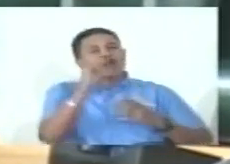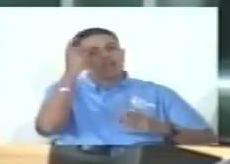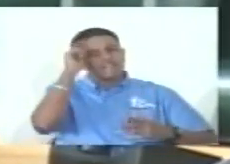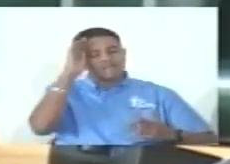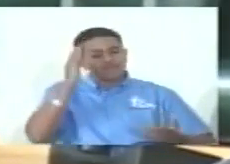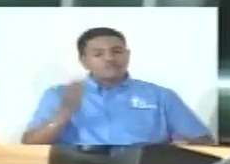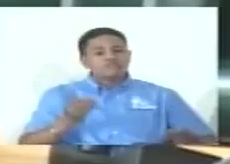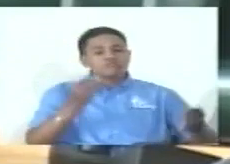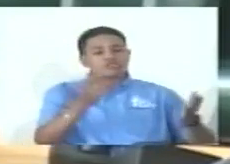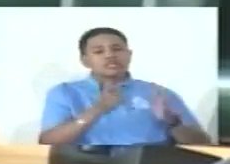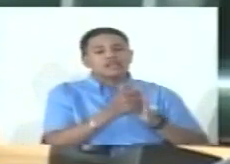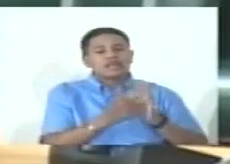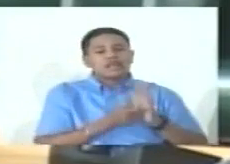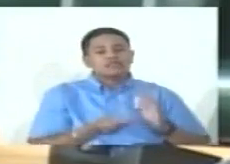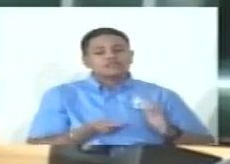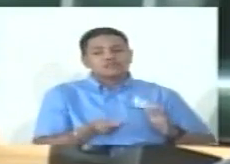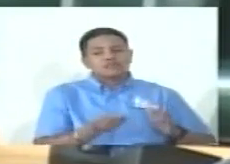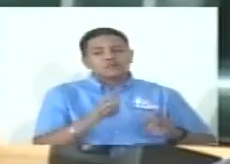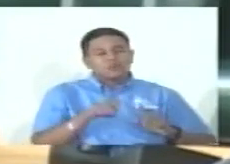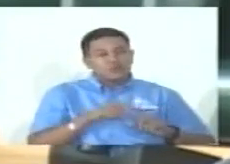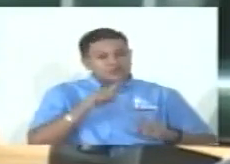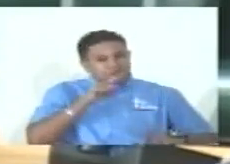fore when it is badly needed.